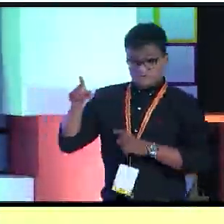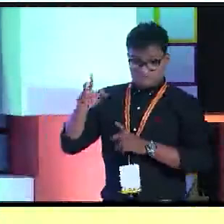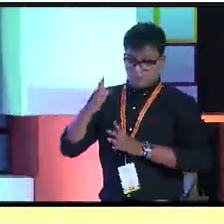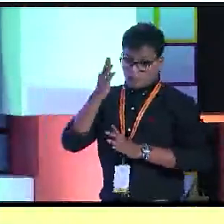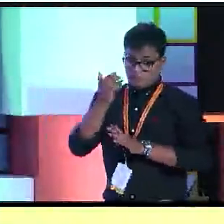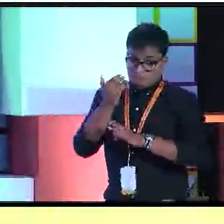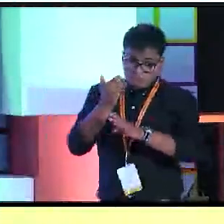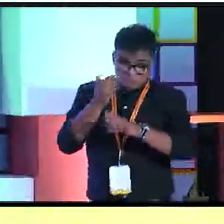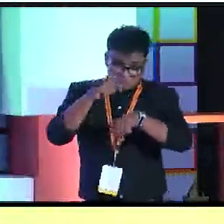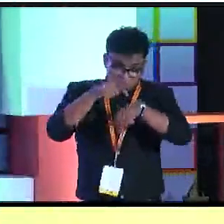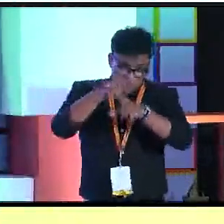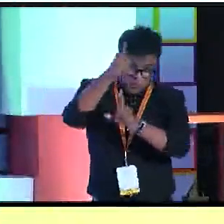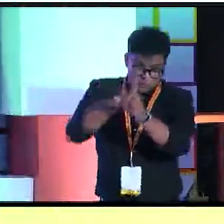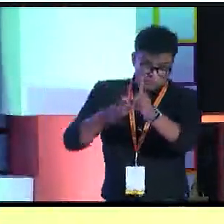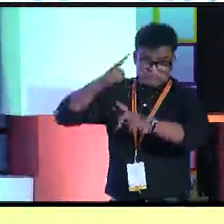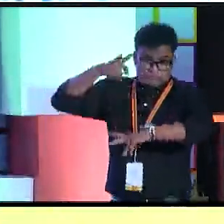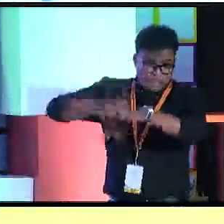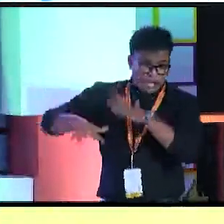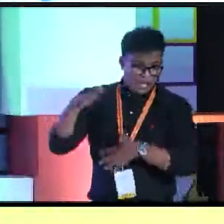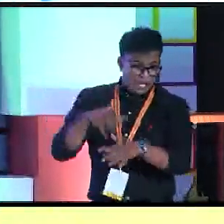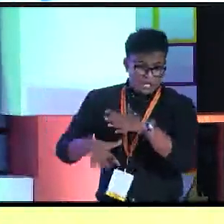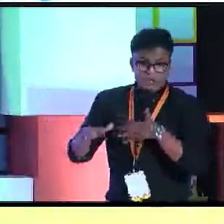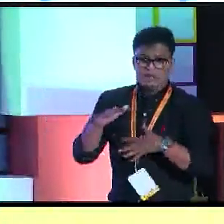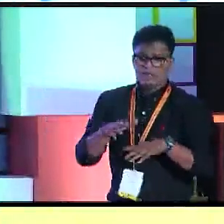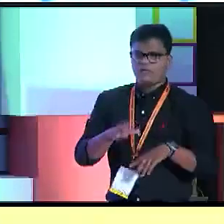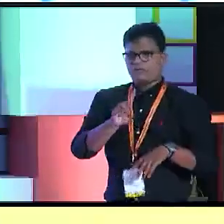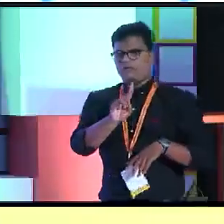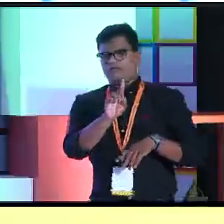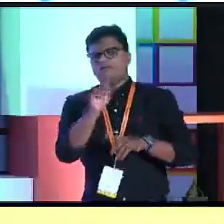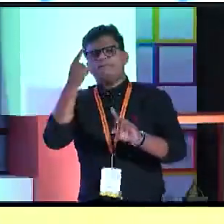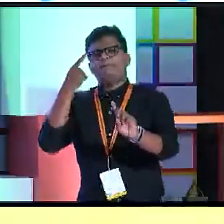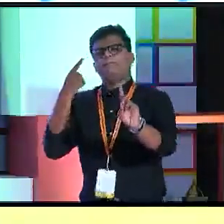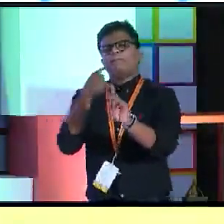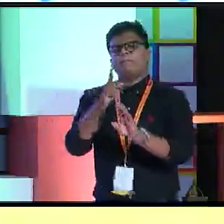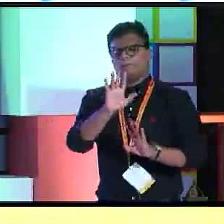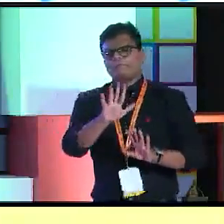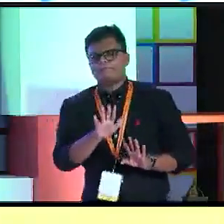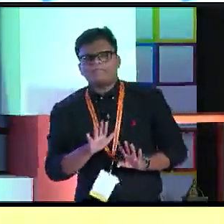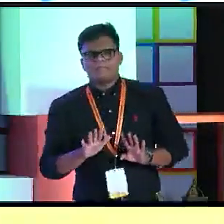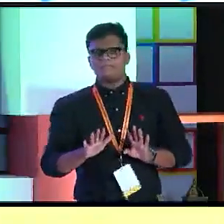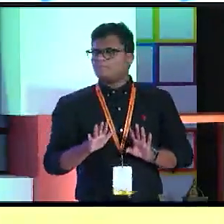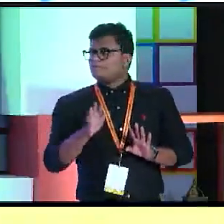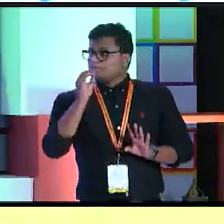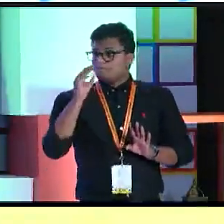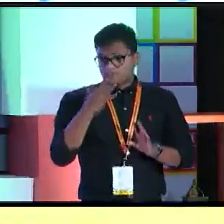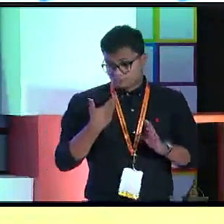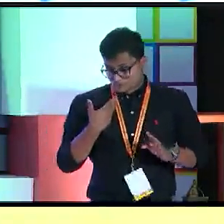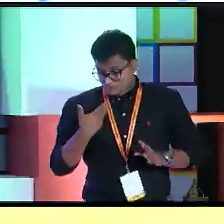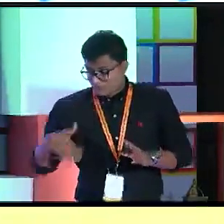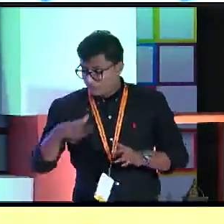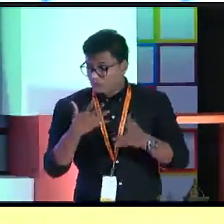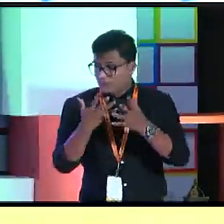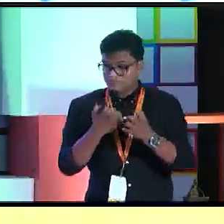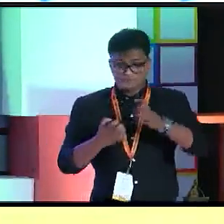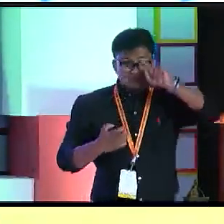prepare. And we set ourselves a very bold target. We said, we want to make